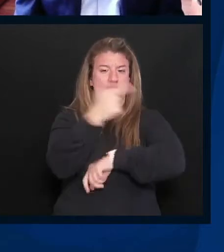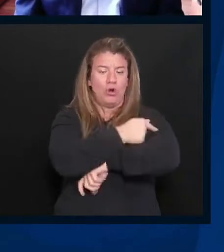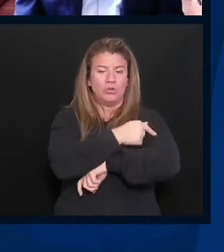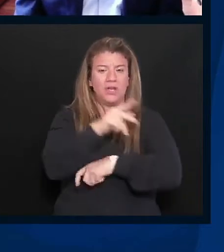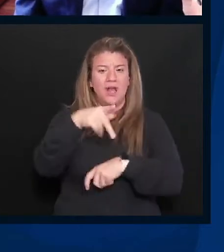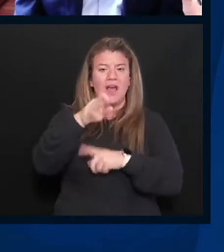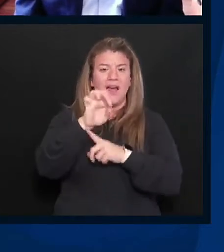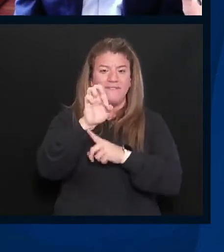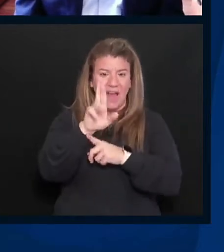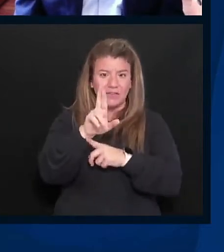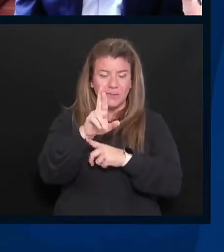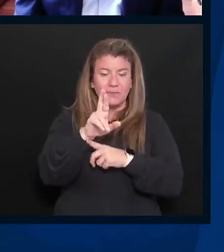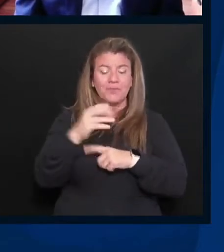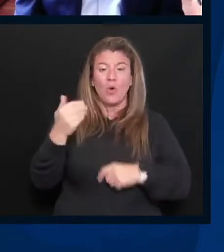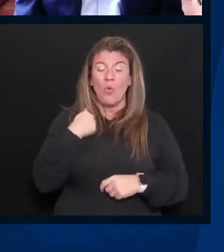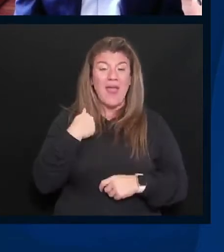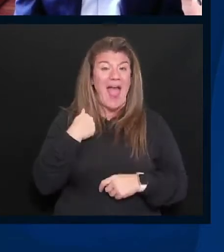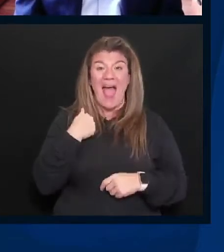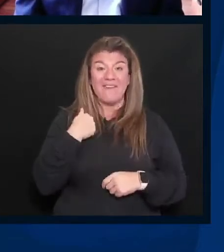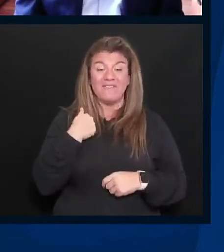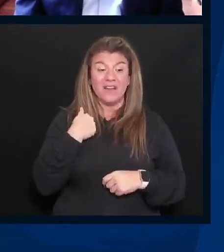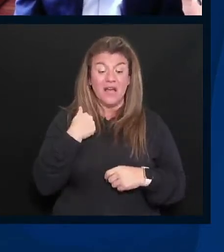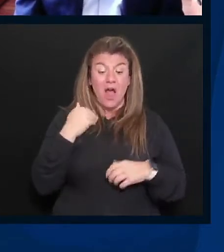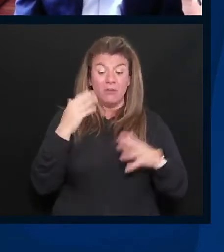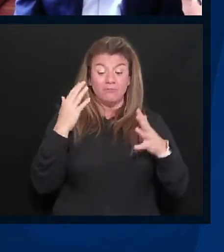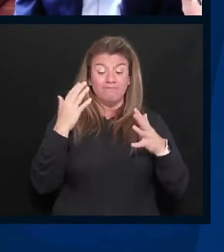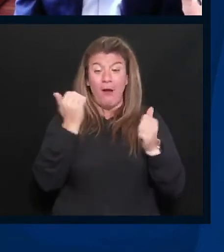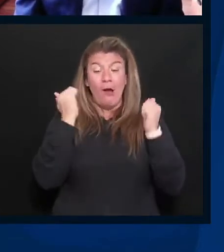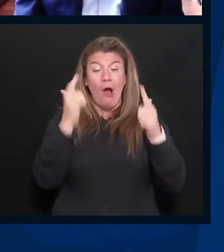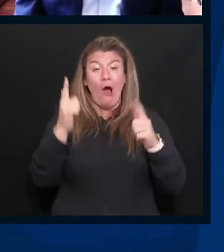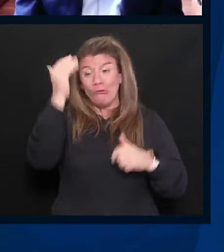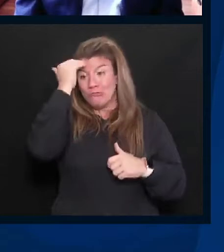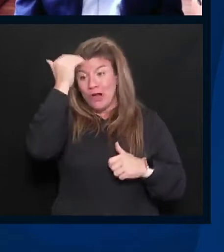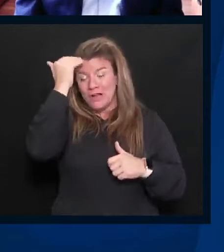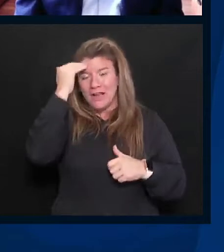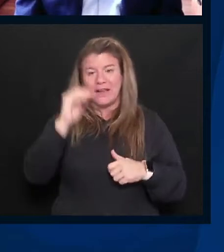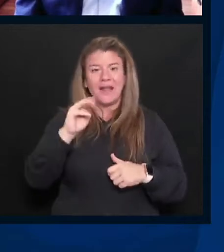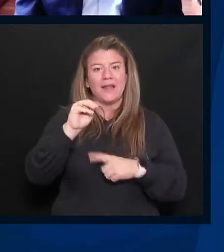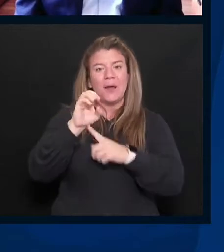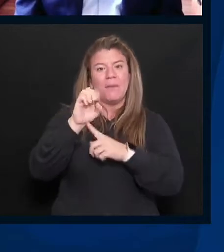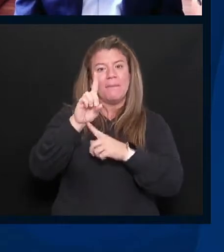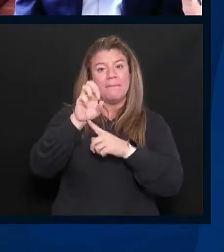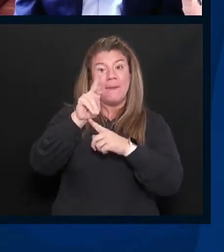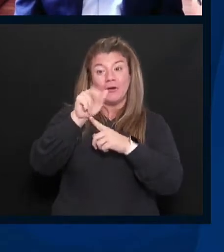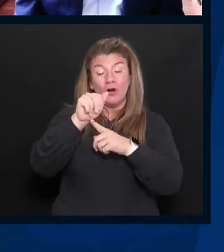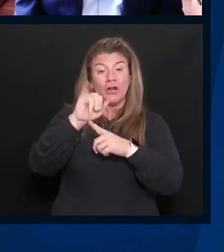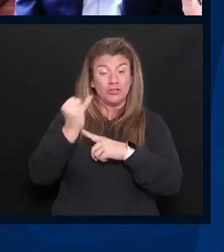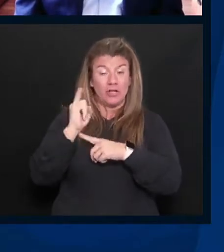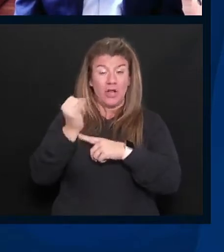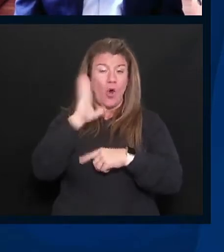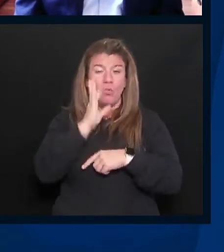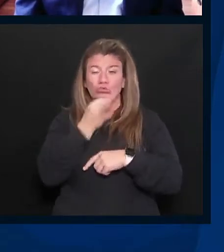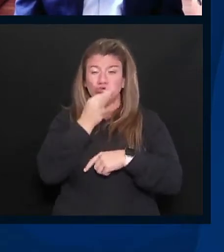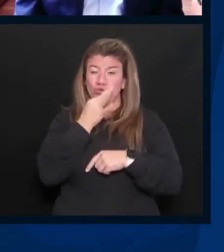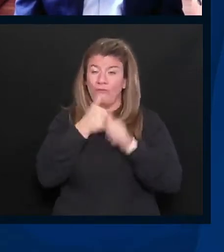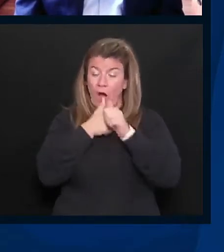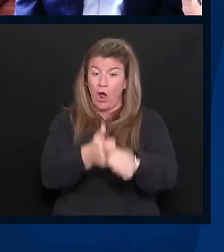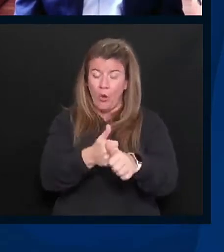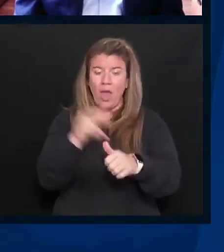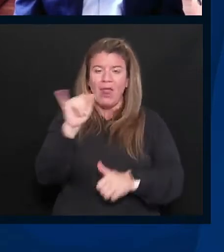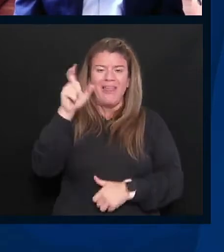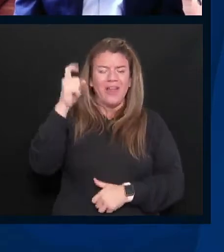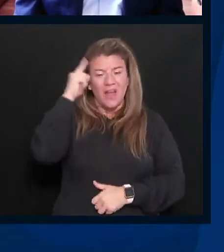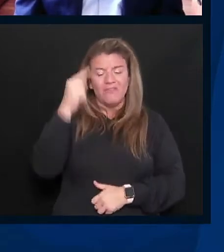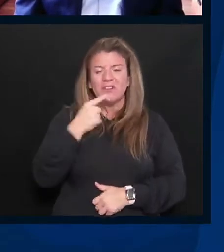Pfizer vaccine. We have every belief that Moderna and Johnson & Johnson will follow. And as the governor said, we are